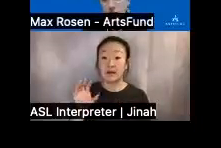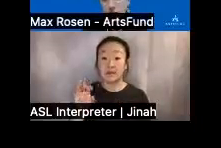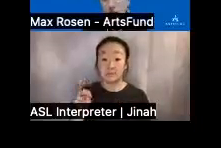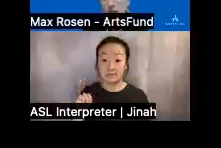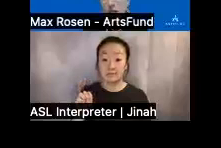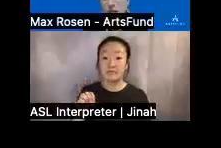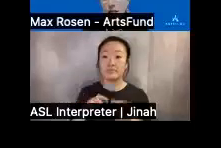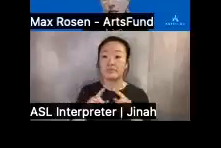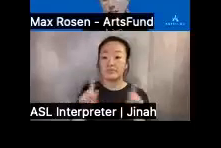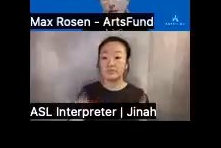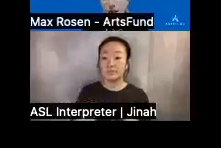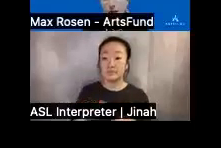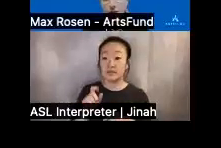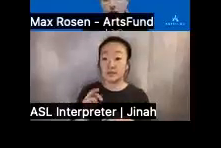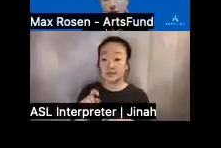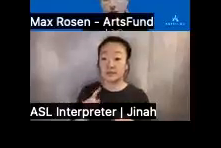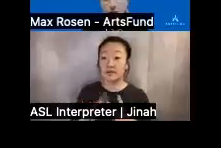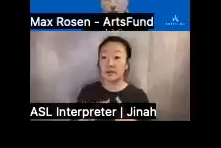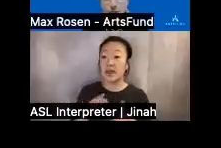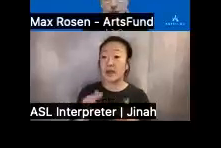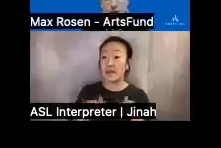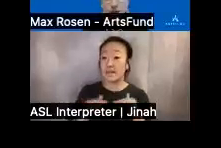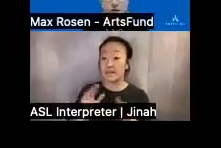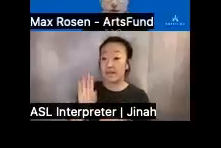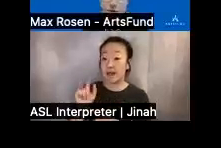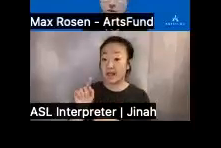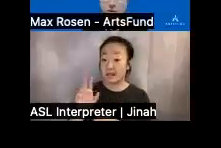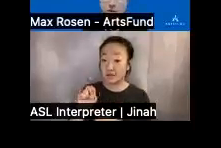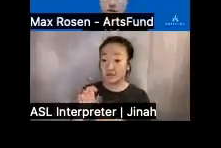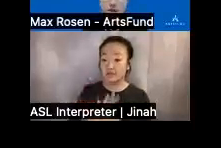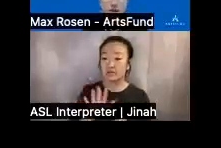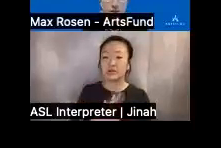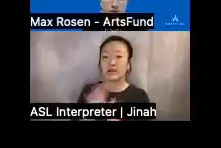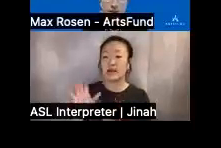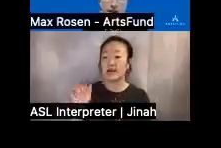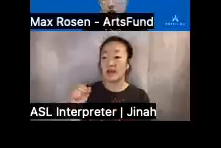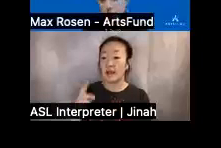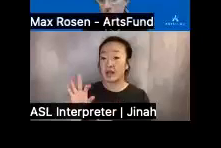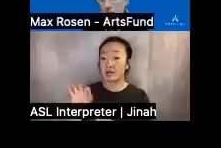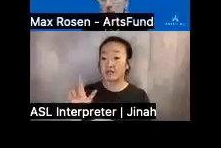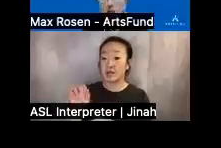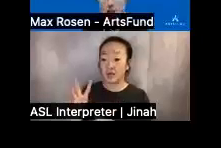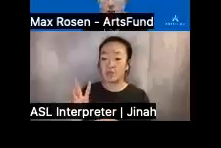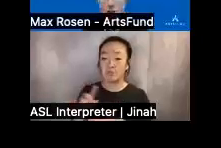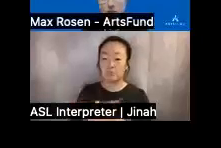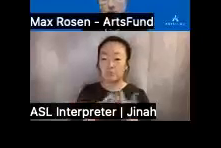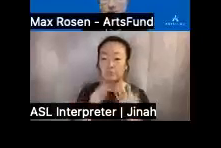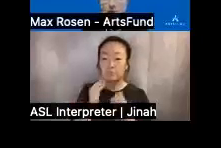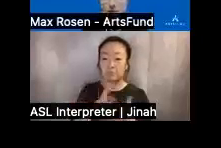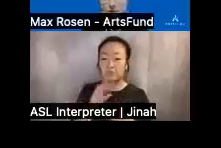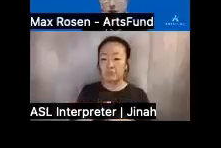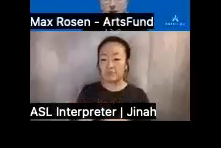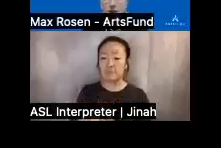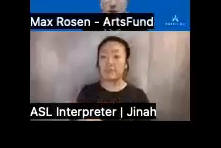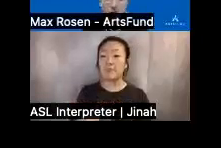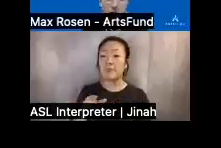sheet, and a statement of cash flow. The first question on this form asks you what type of